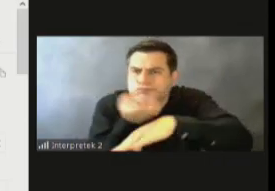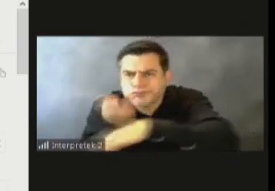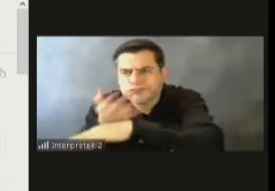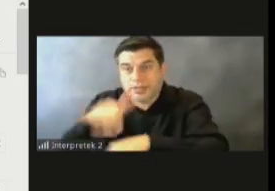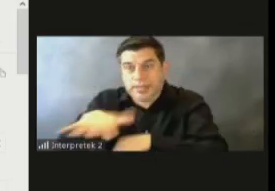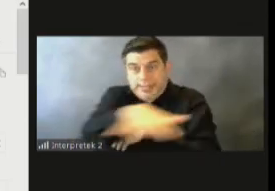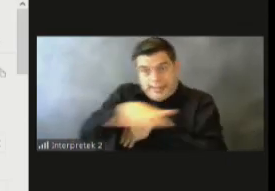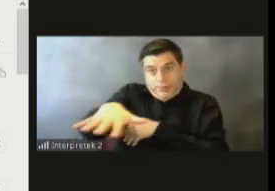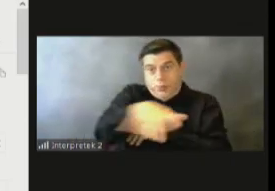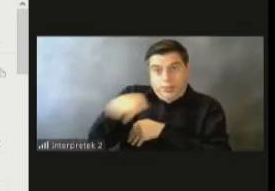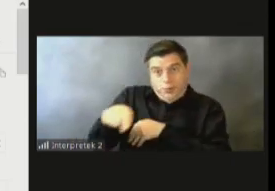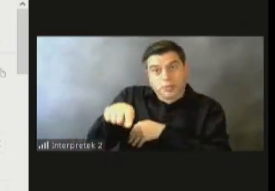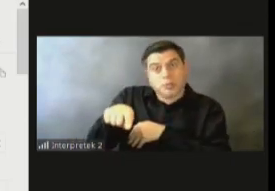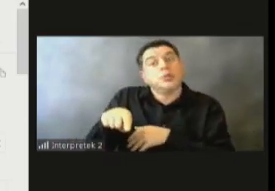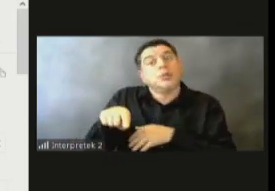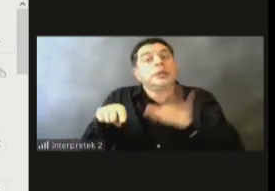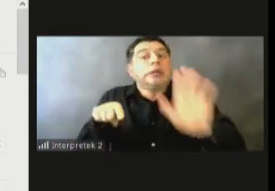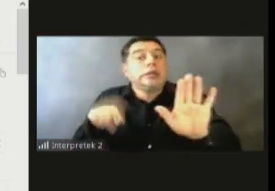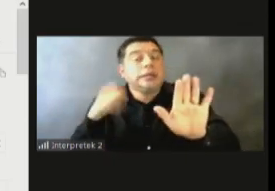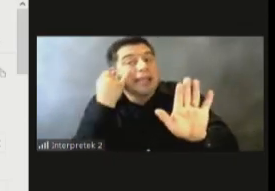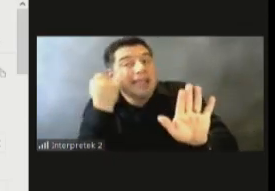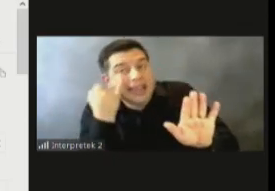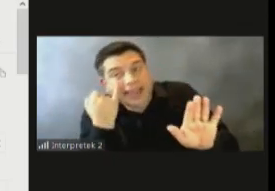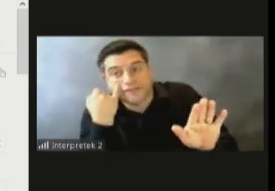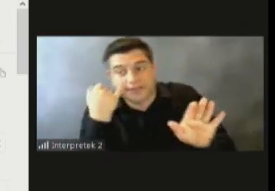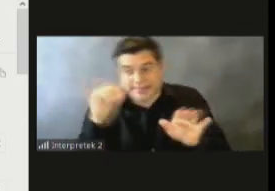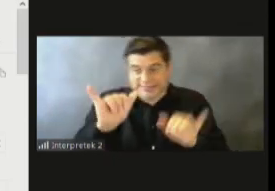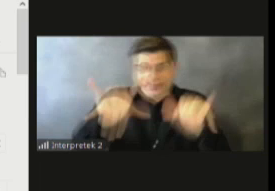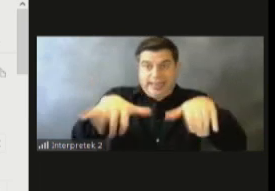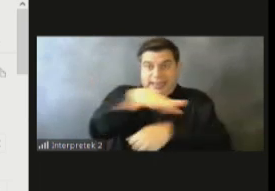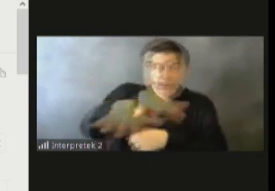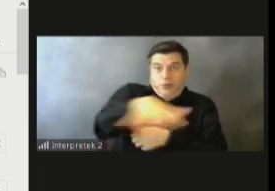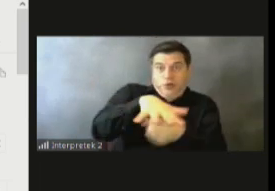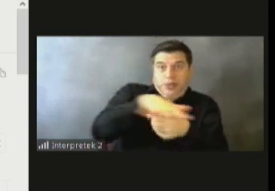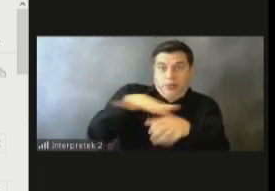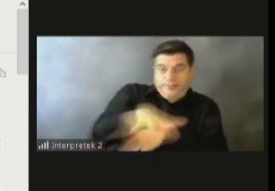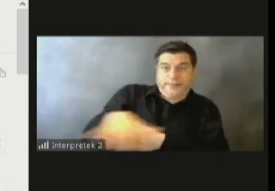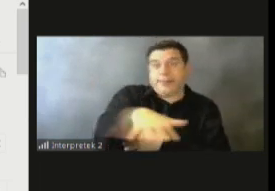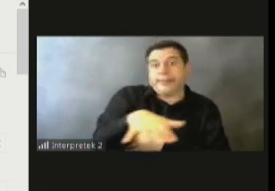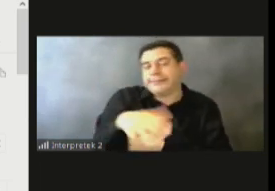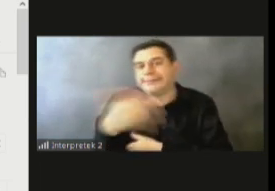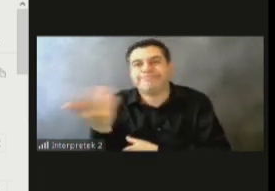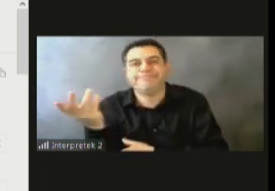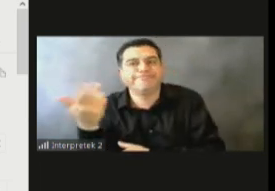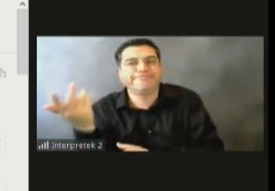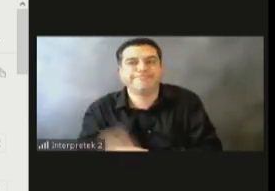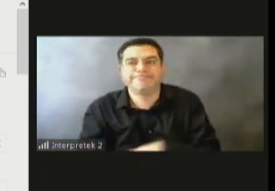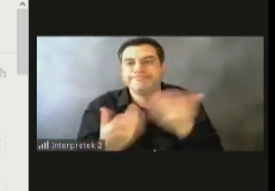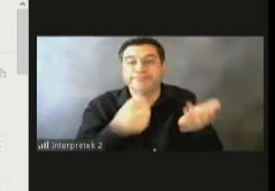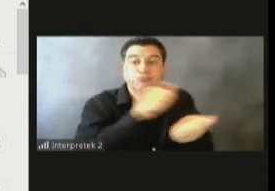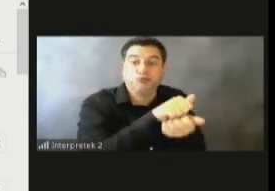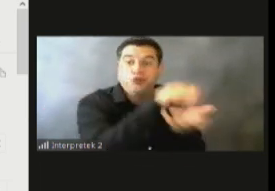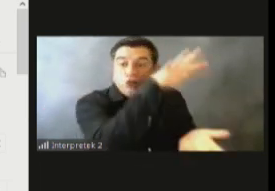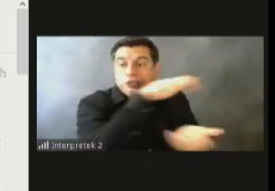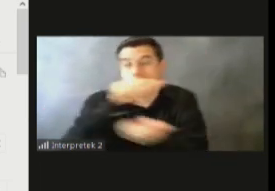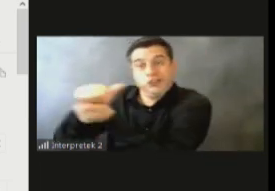the crosshairs, Porters, Fifth Avenue, Pleasant Street. So the housing that's developed in these